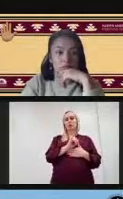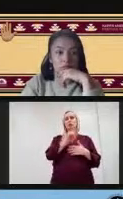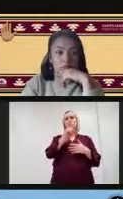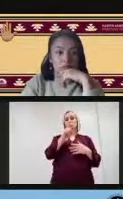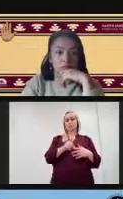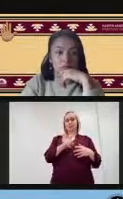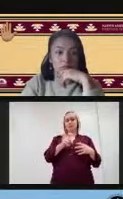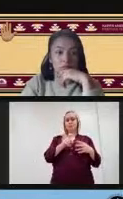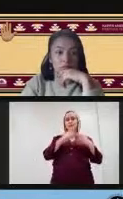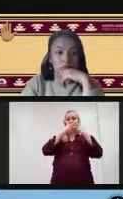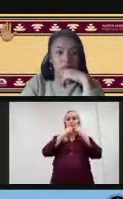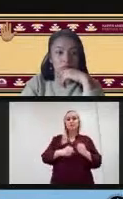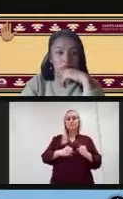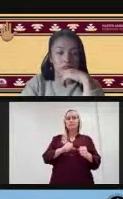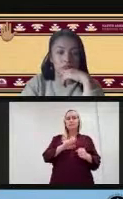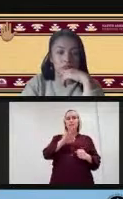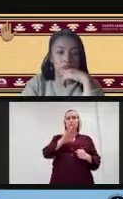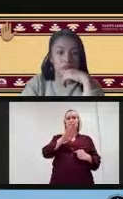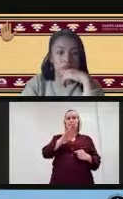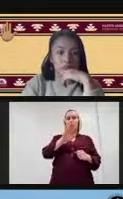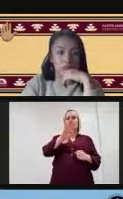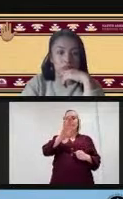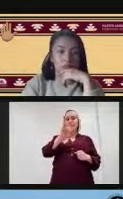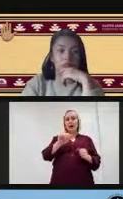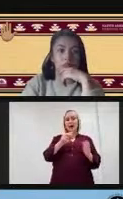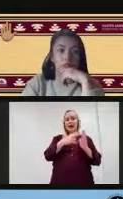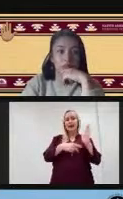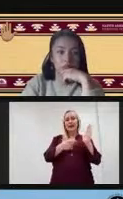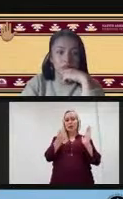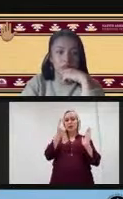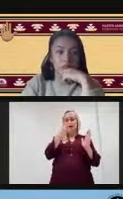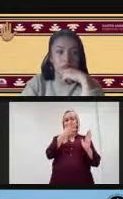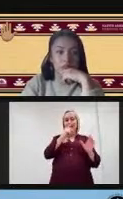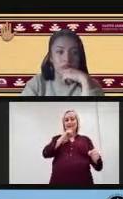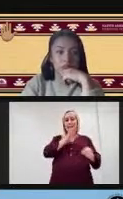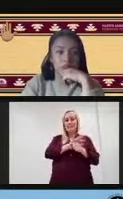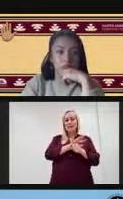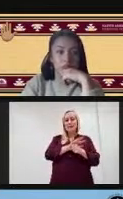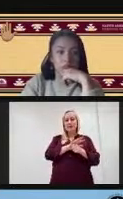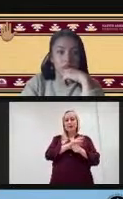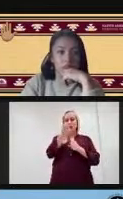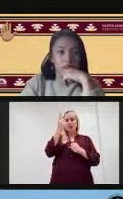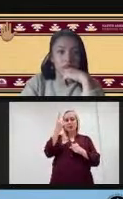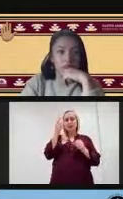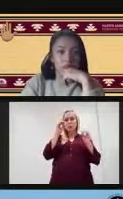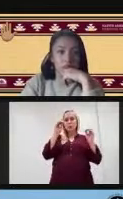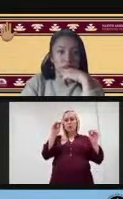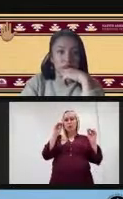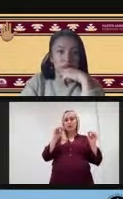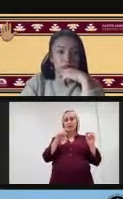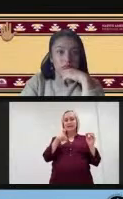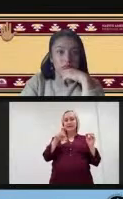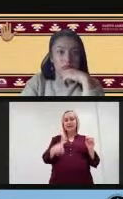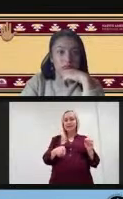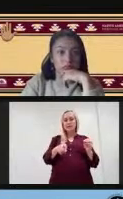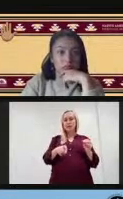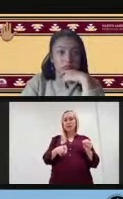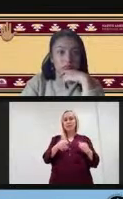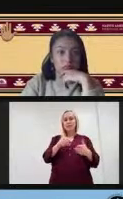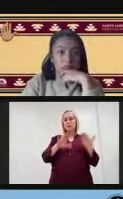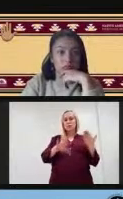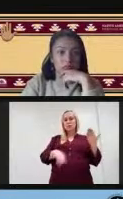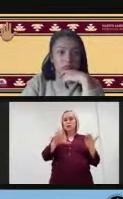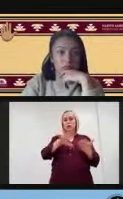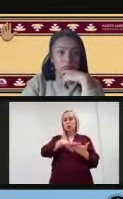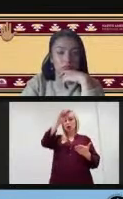values biliteracy and commits to leading the implementation of dual language expansion and understands the instructional needs of students learning English